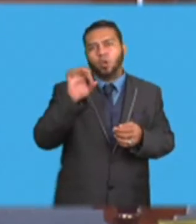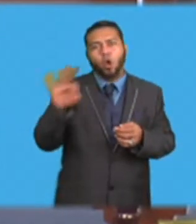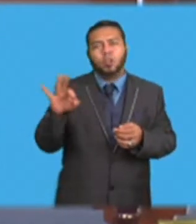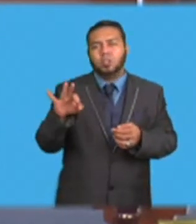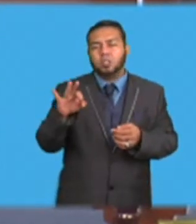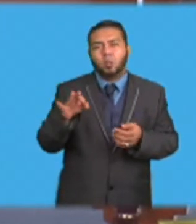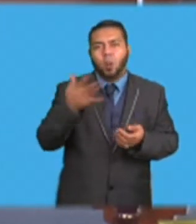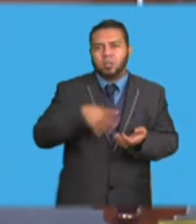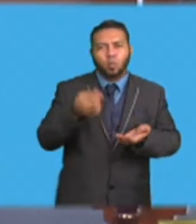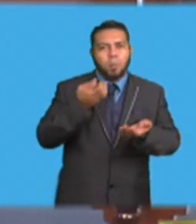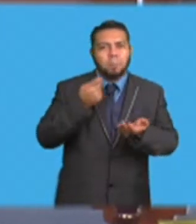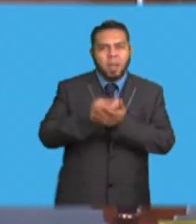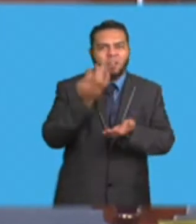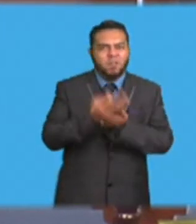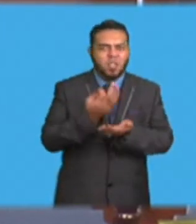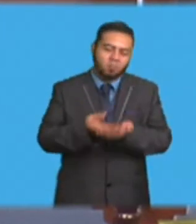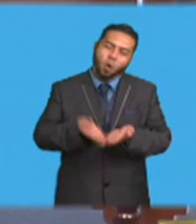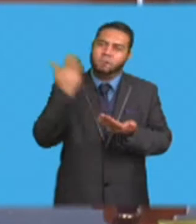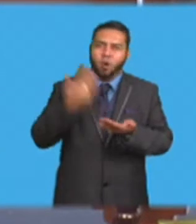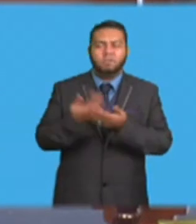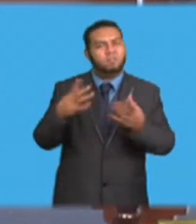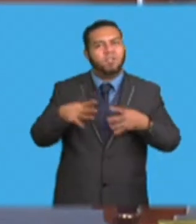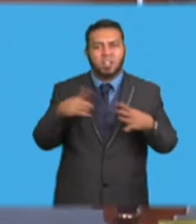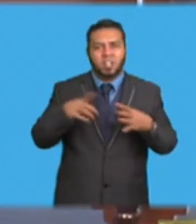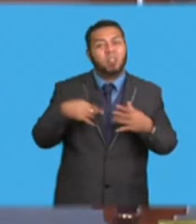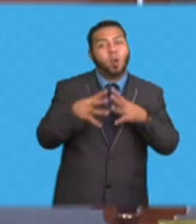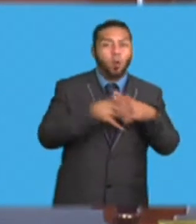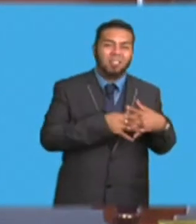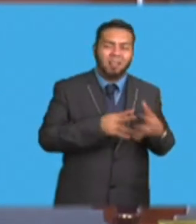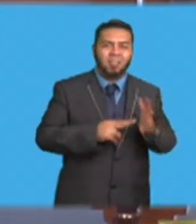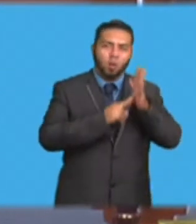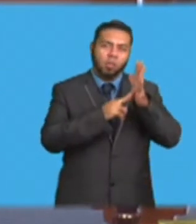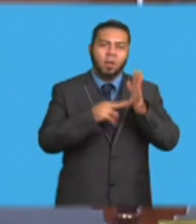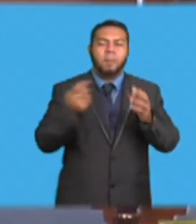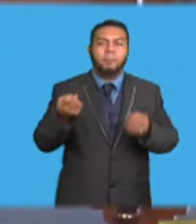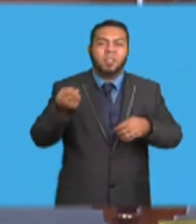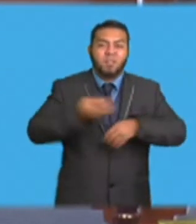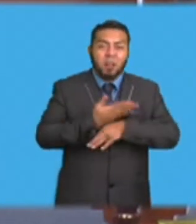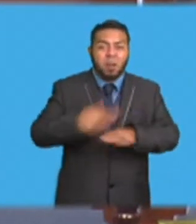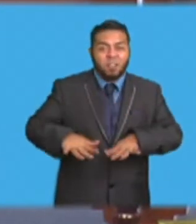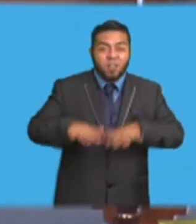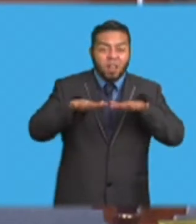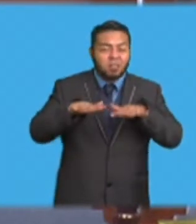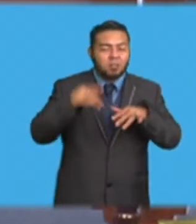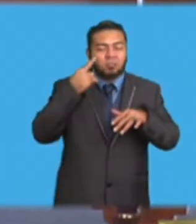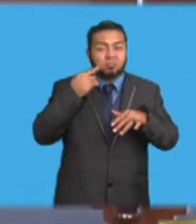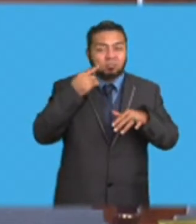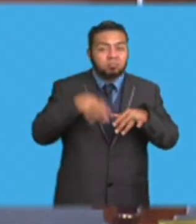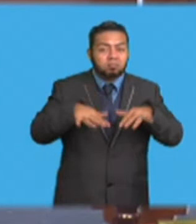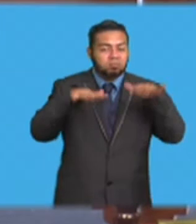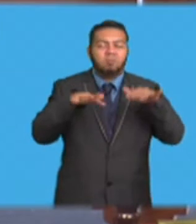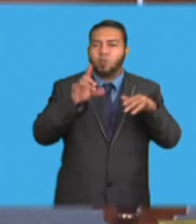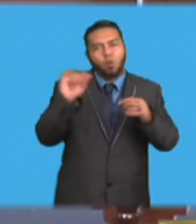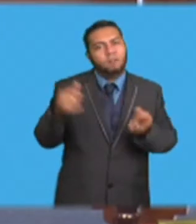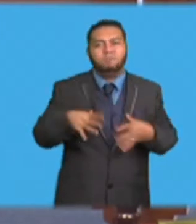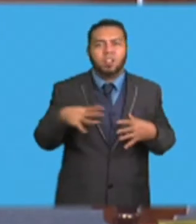all municipal market vendors operating in the western and northern cities and towns. This has been rolled out in